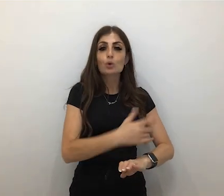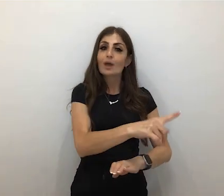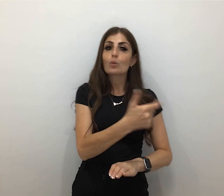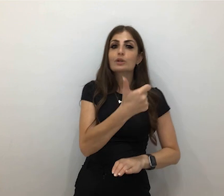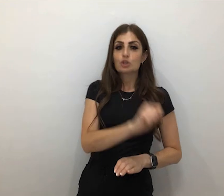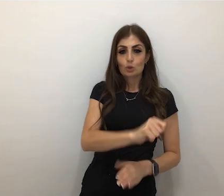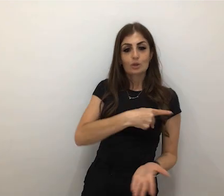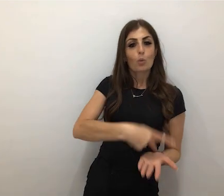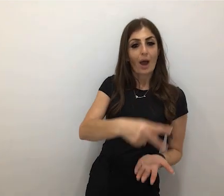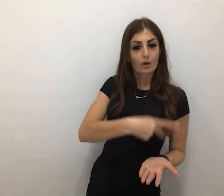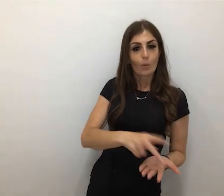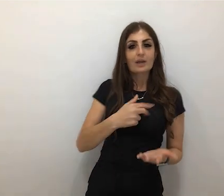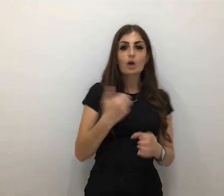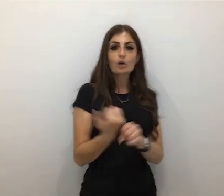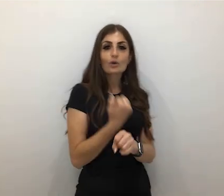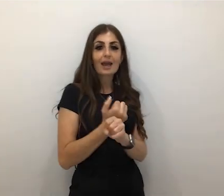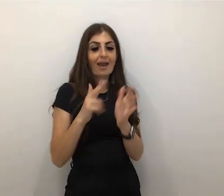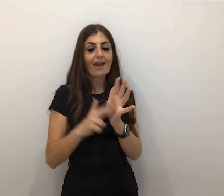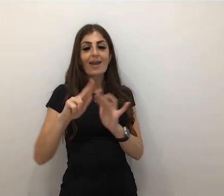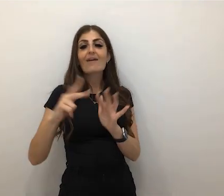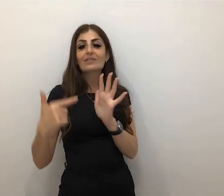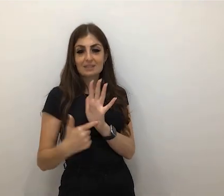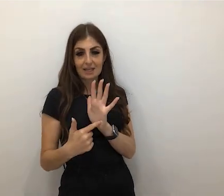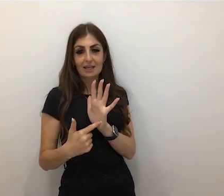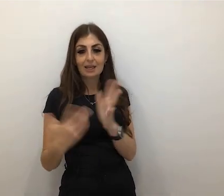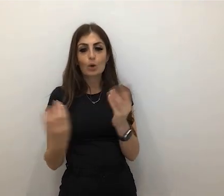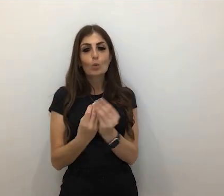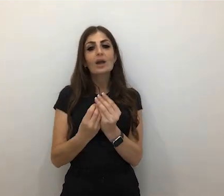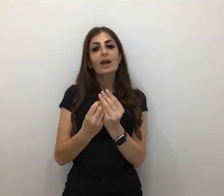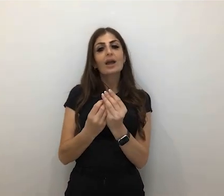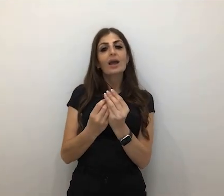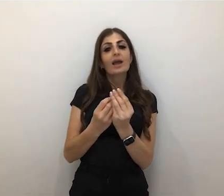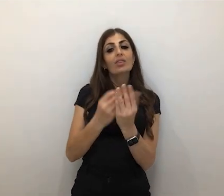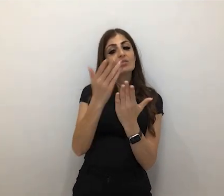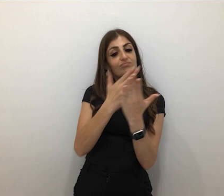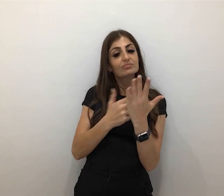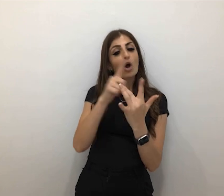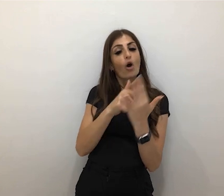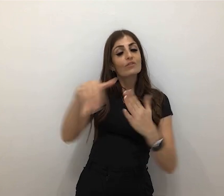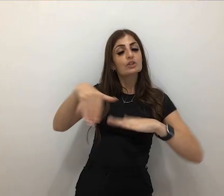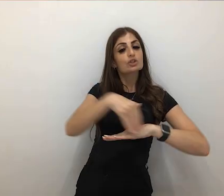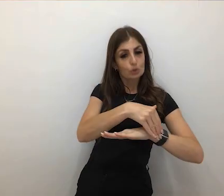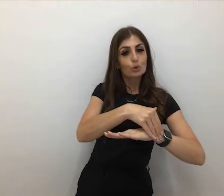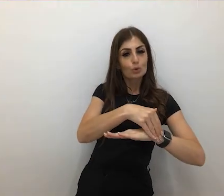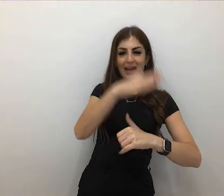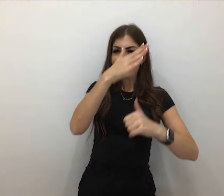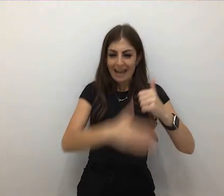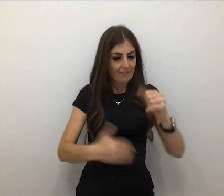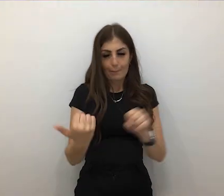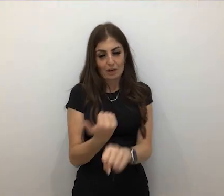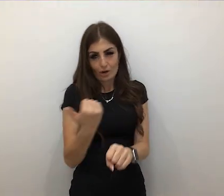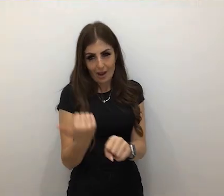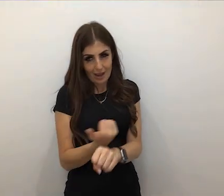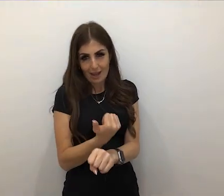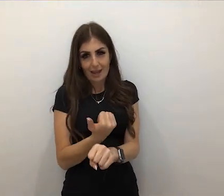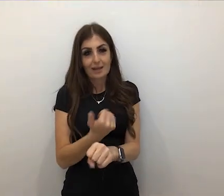is we created an NFT, this digital token, with an animated 3D version of this shoe that will never be produced, and